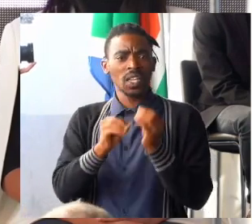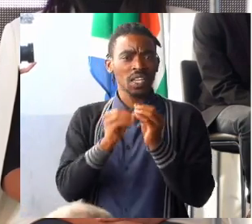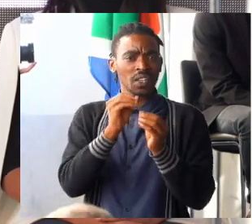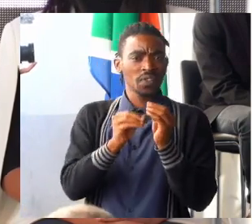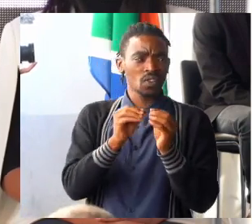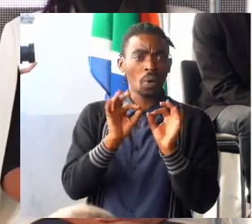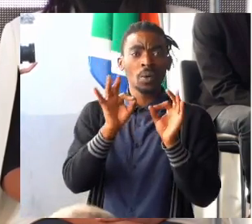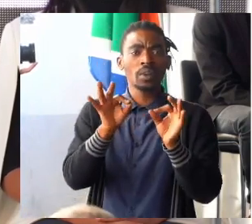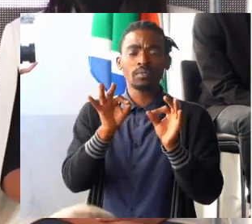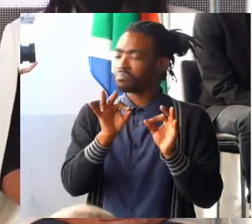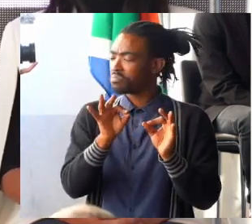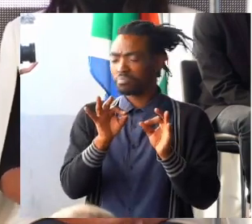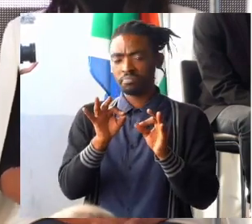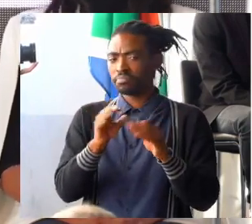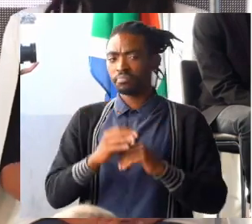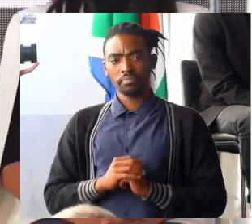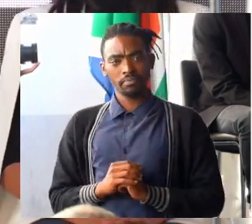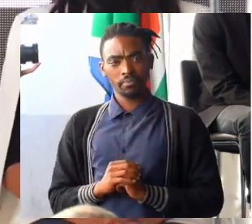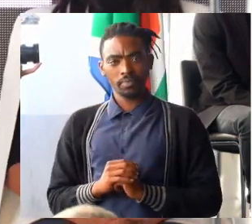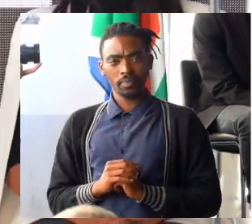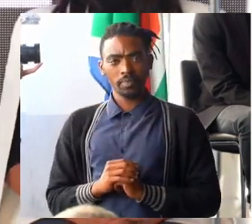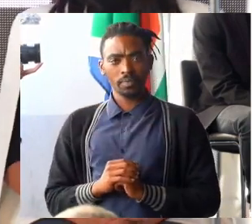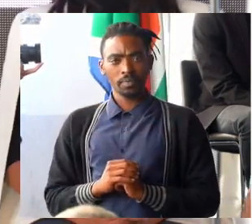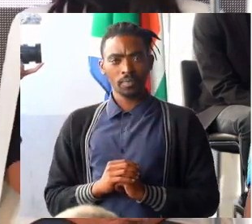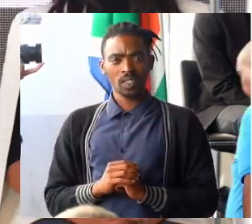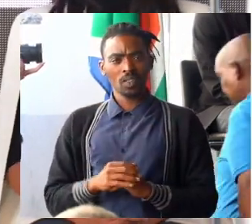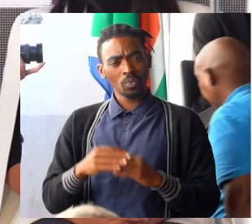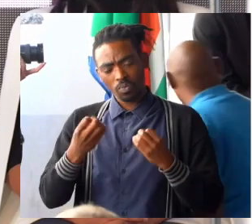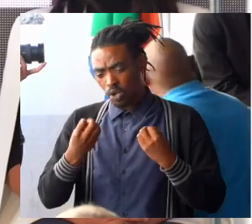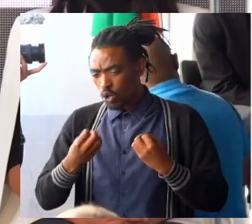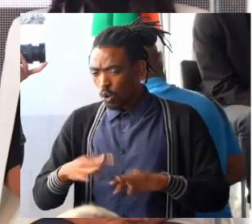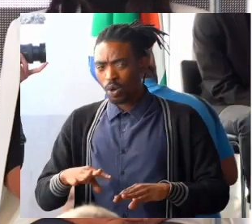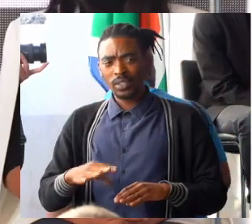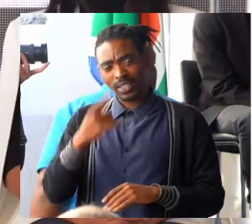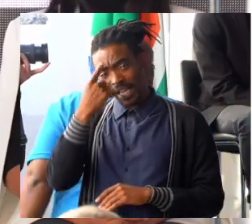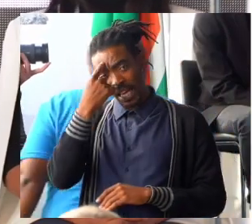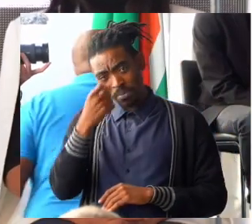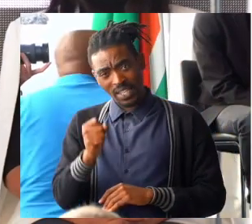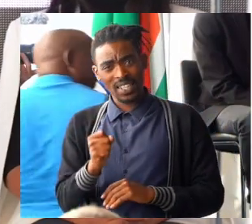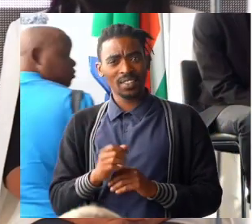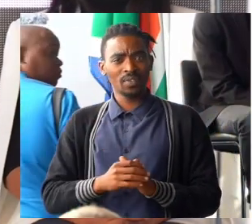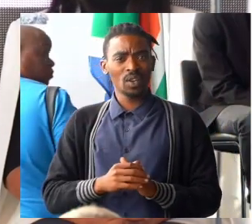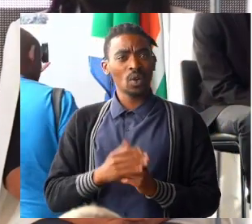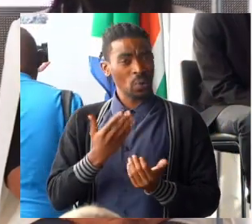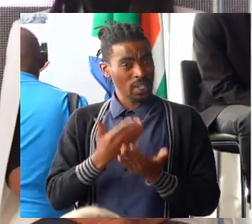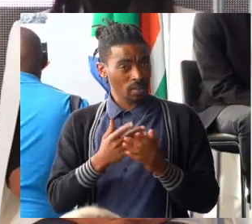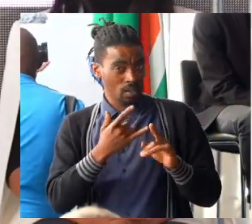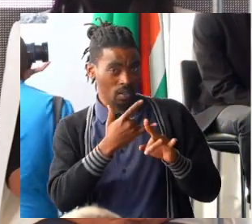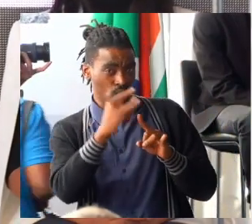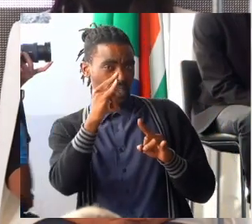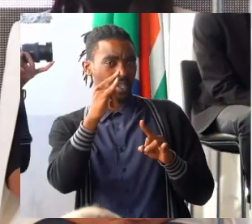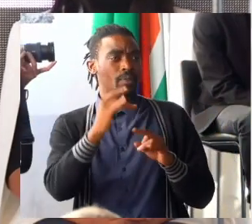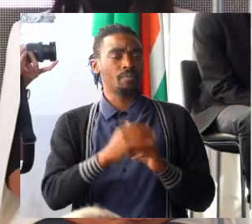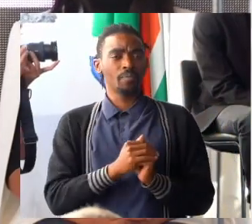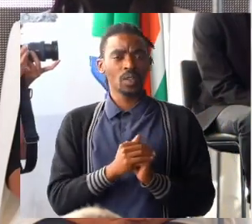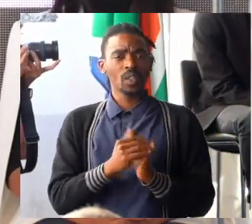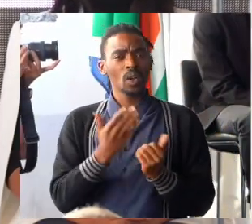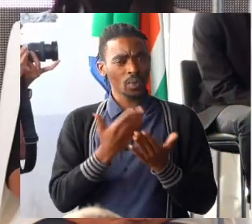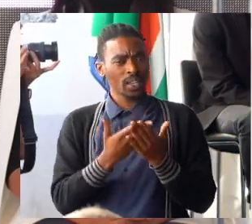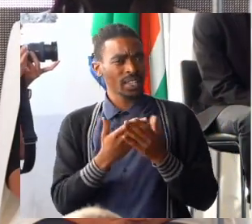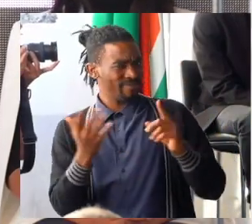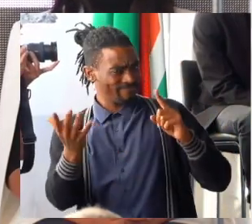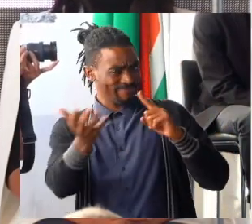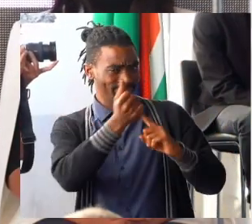brokenness. We have lost the belief that we can win, that we can succeed.